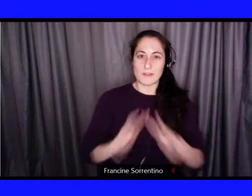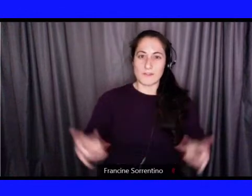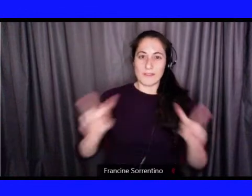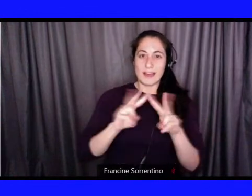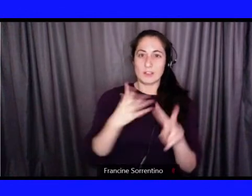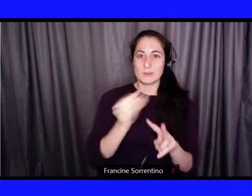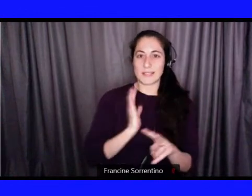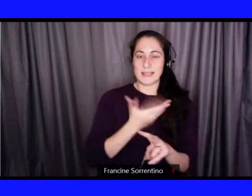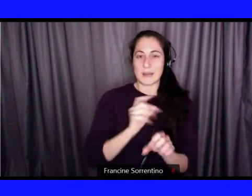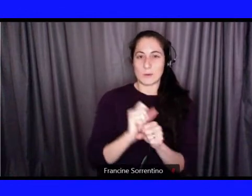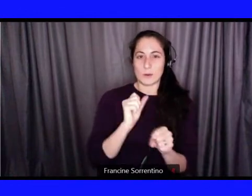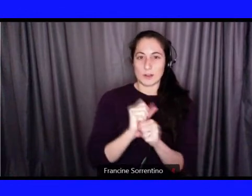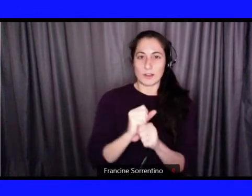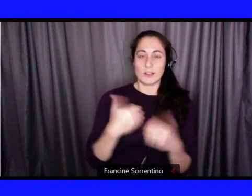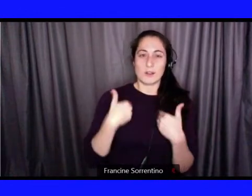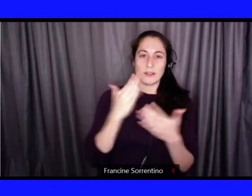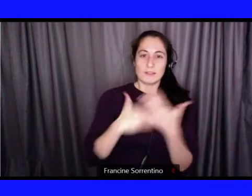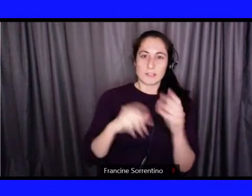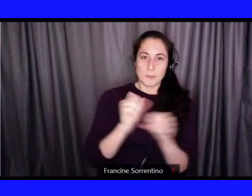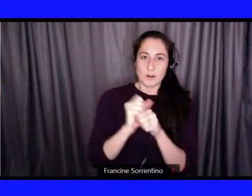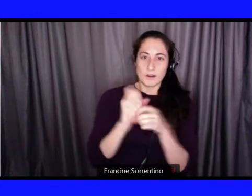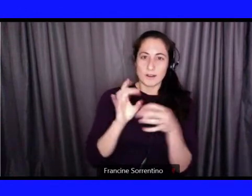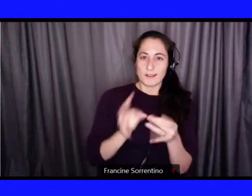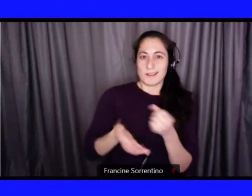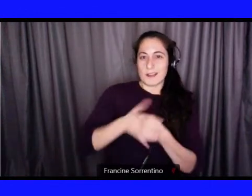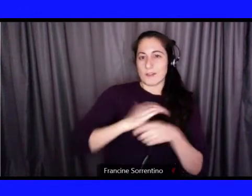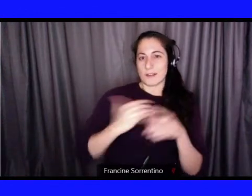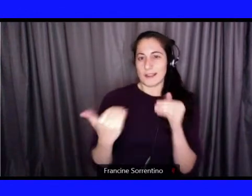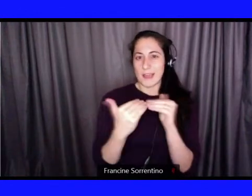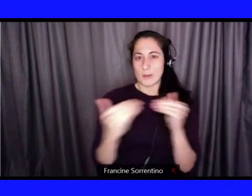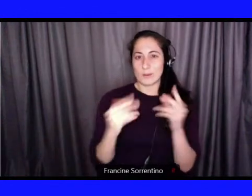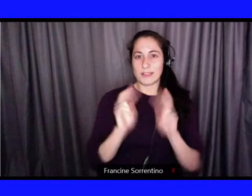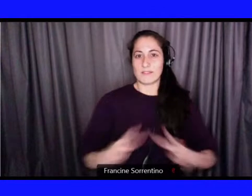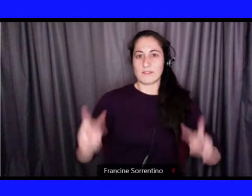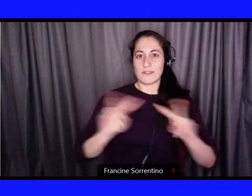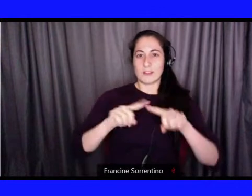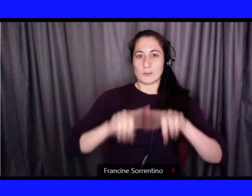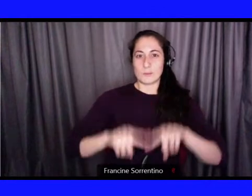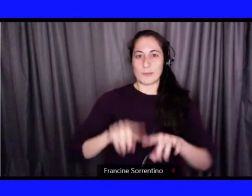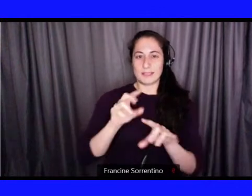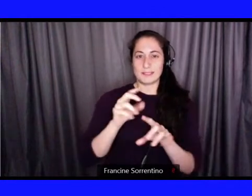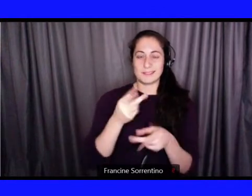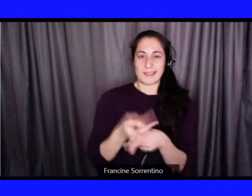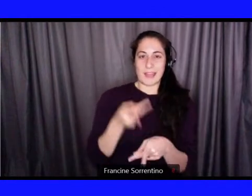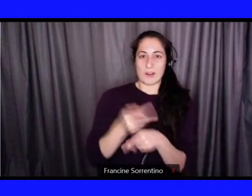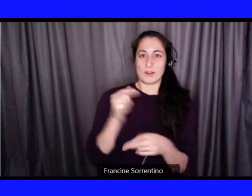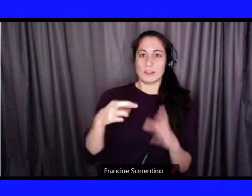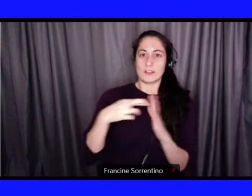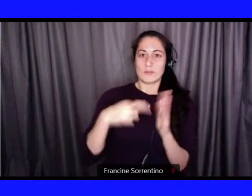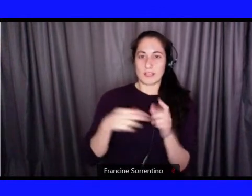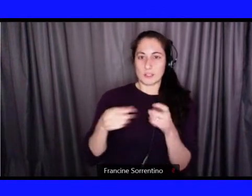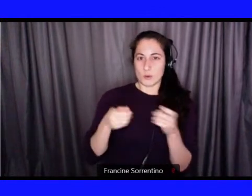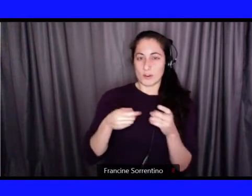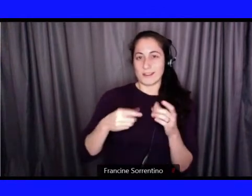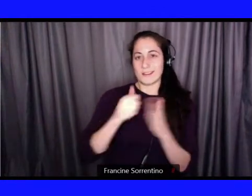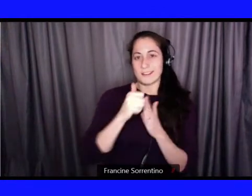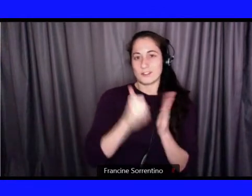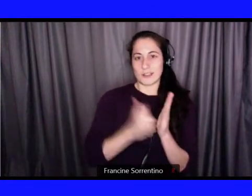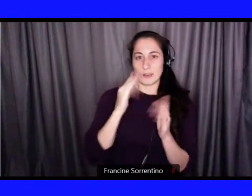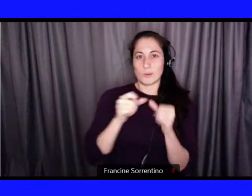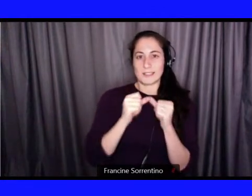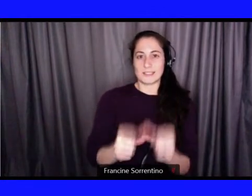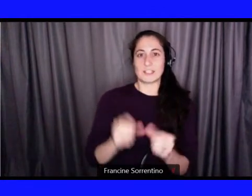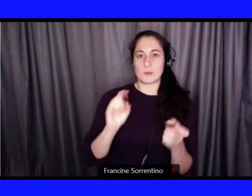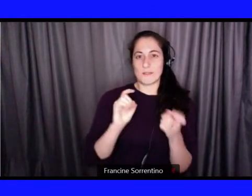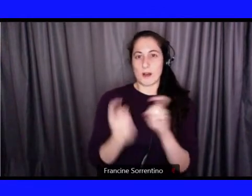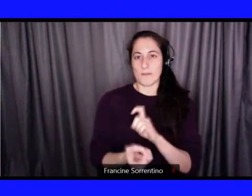which is, exciting news for us. She trained with us. And again, in terms of our values, we are very, very much aligned. She is meant to start